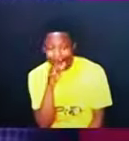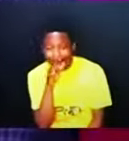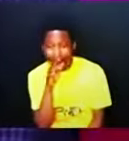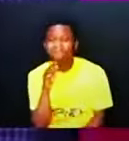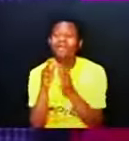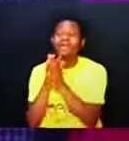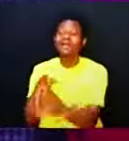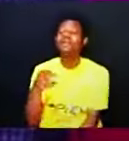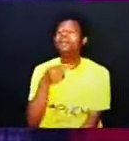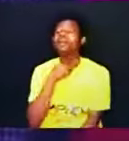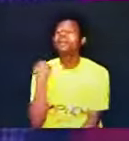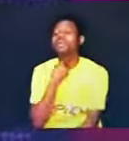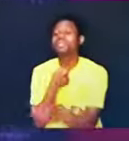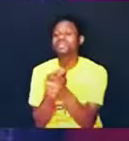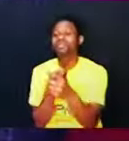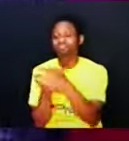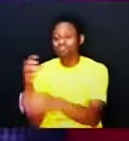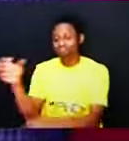Osofo to come,